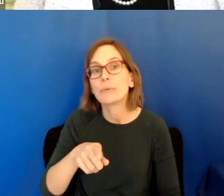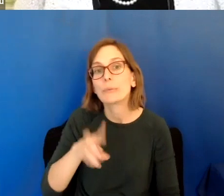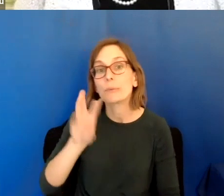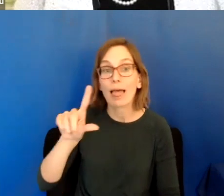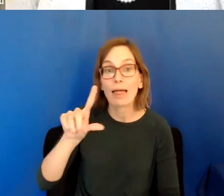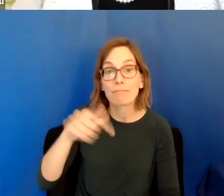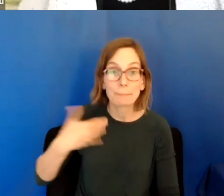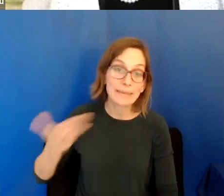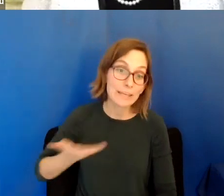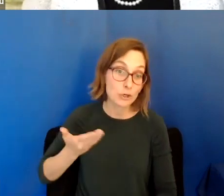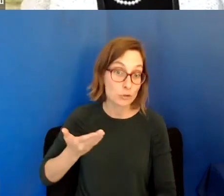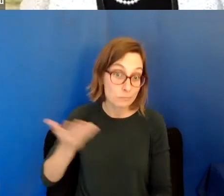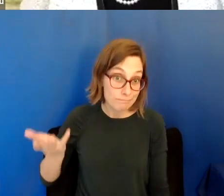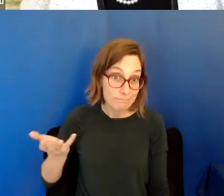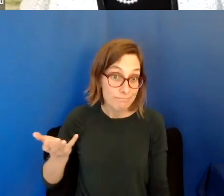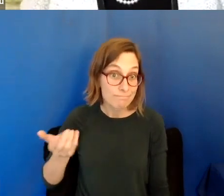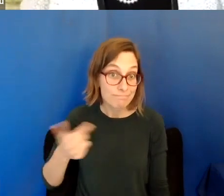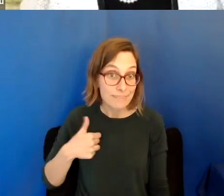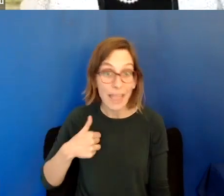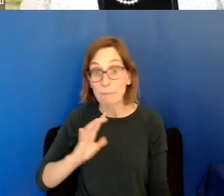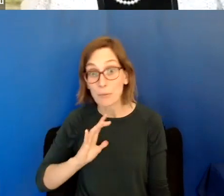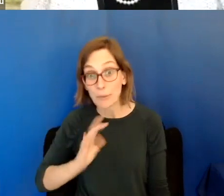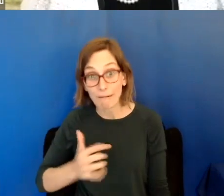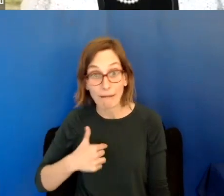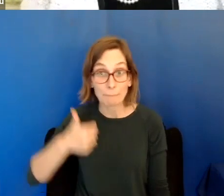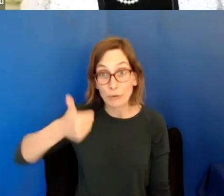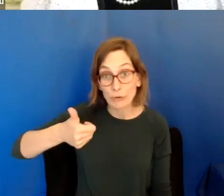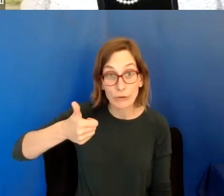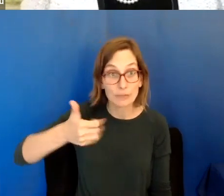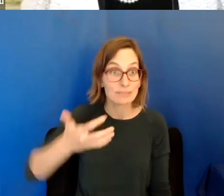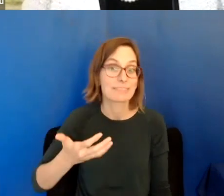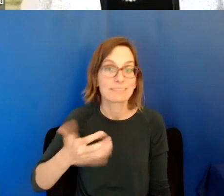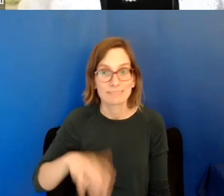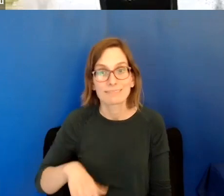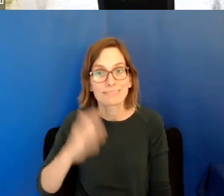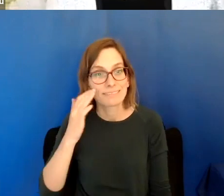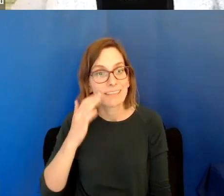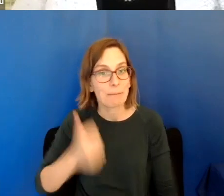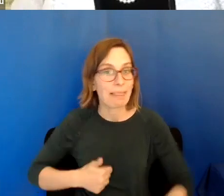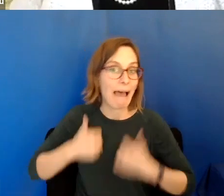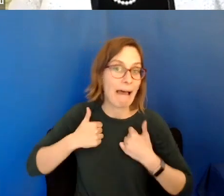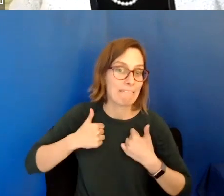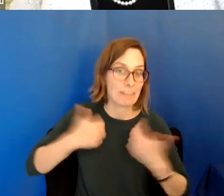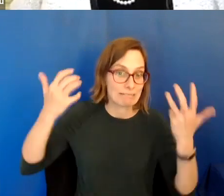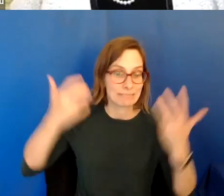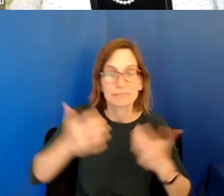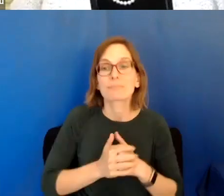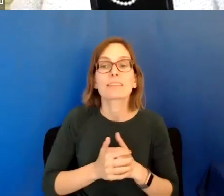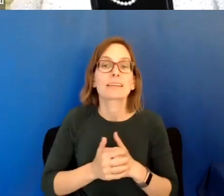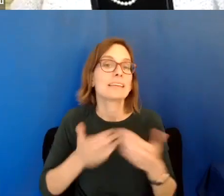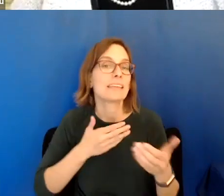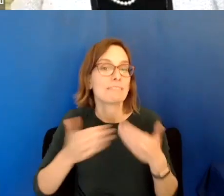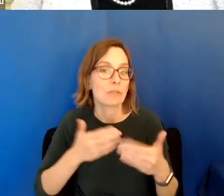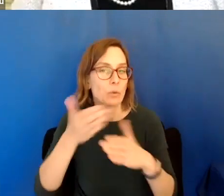here. I'm okay. I'm good. Yeah, alive. And even though we